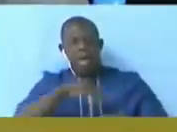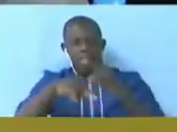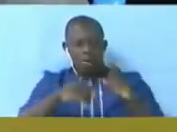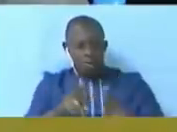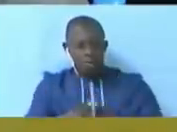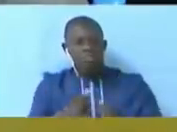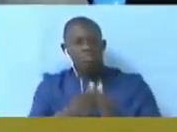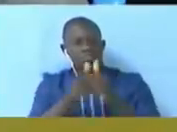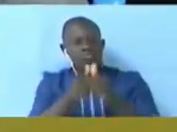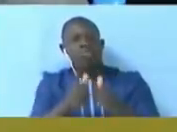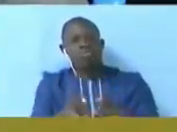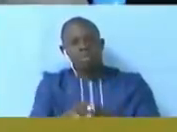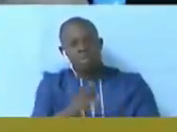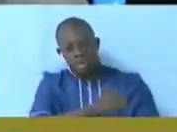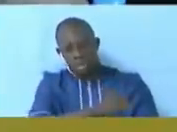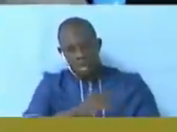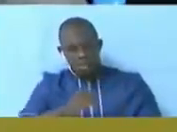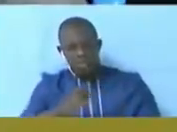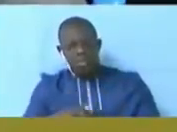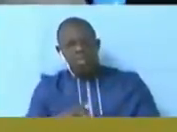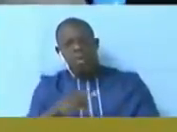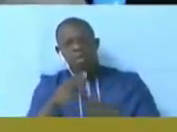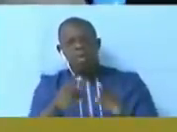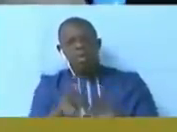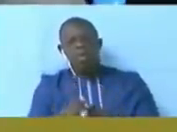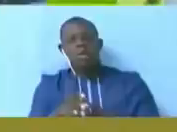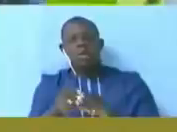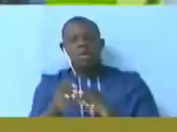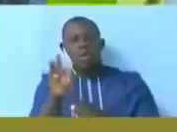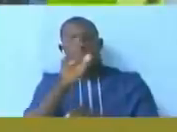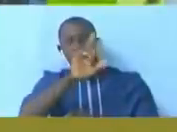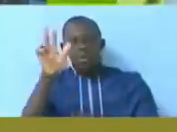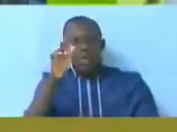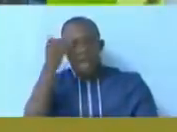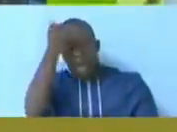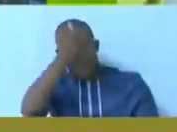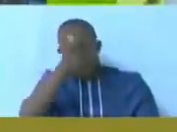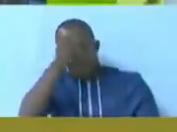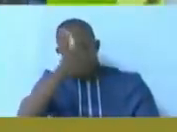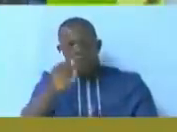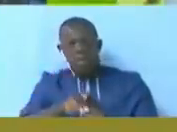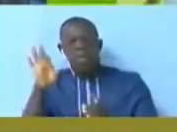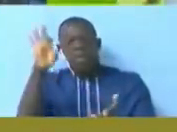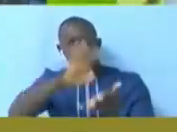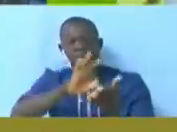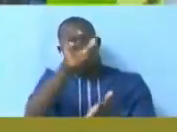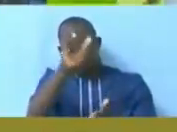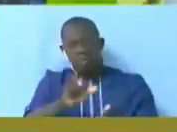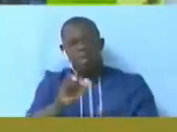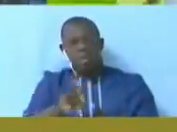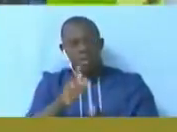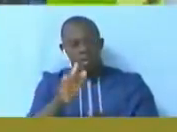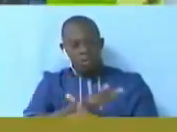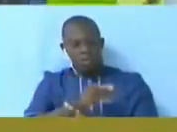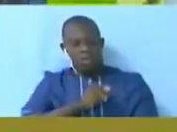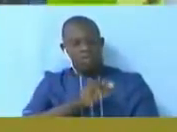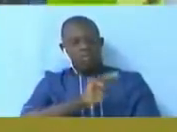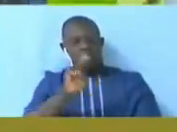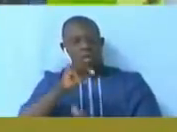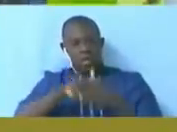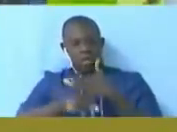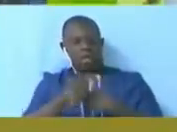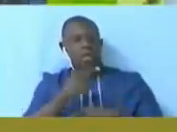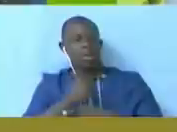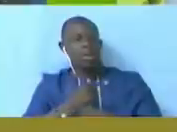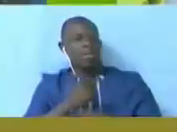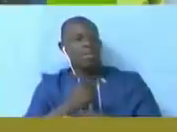them on the crime of killing the West African migrants? Well, he was not in the country. Right.